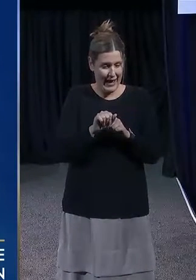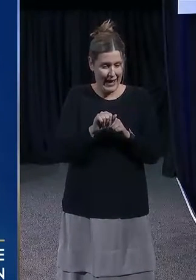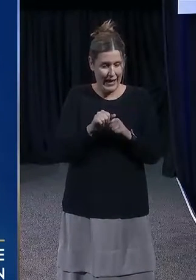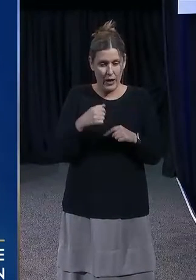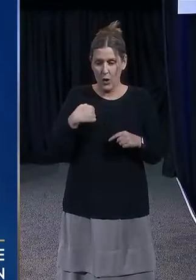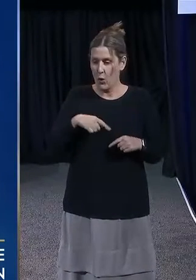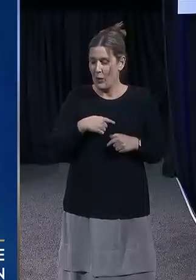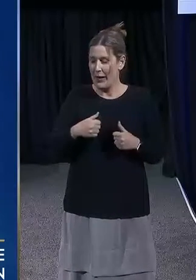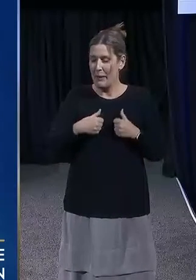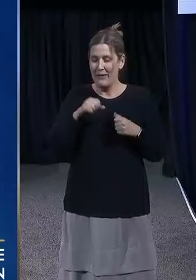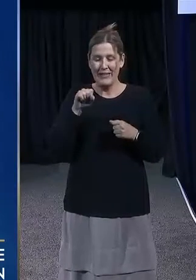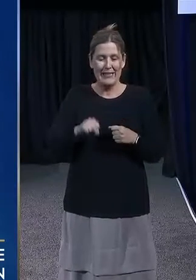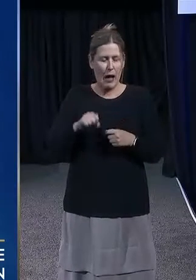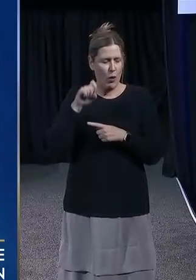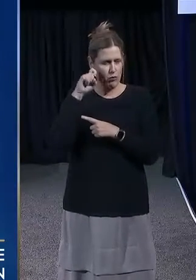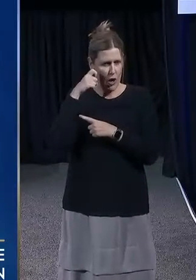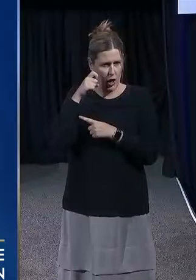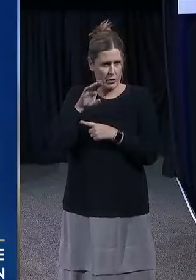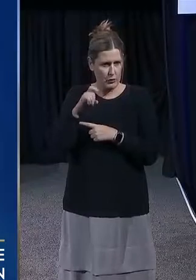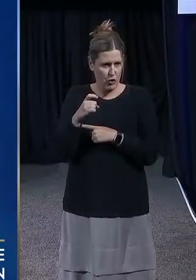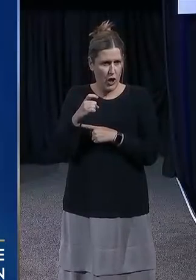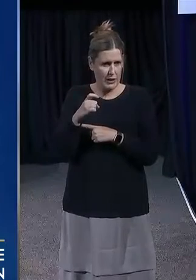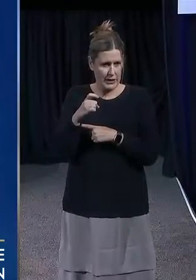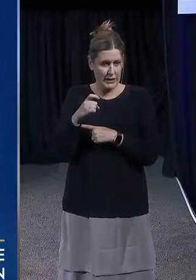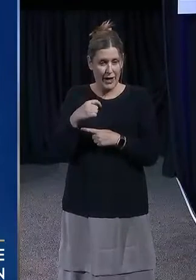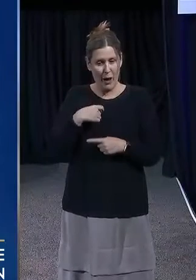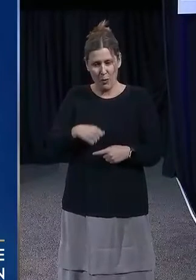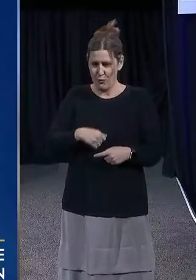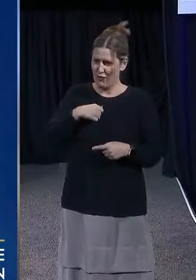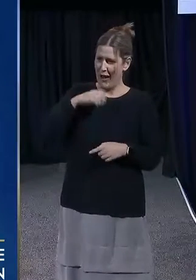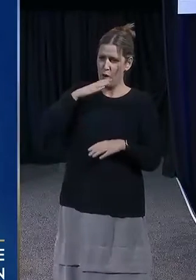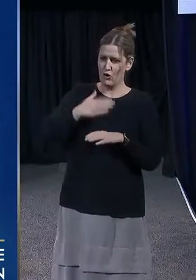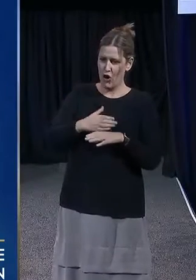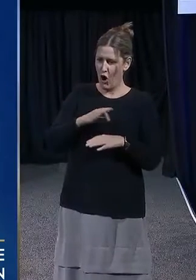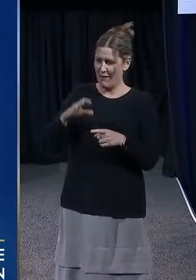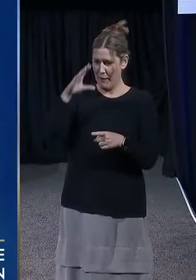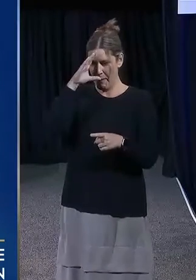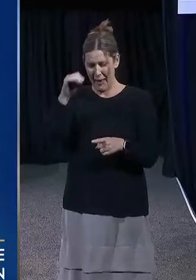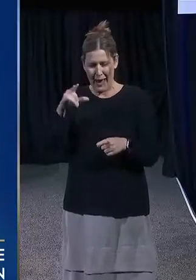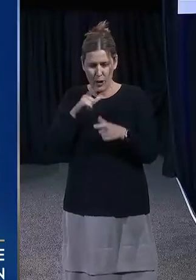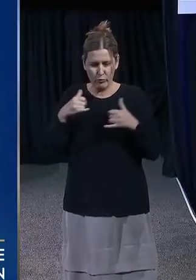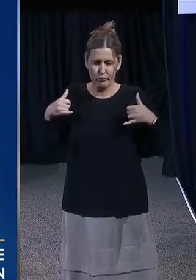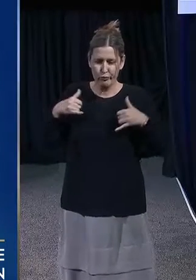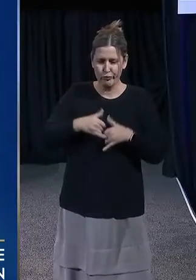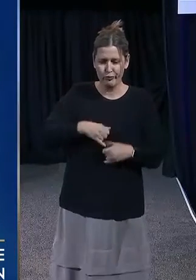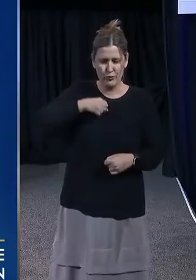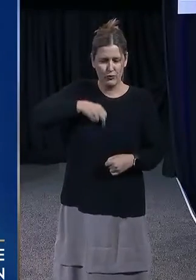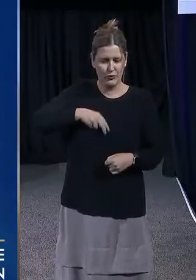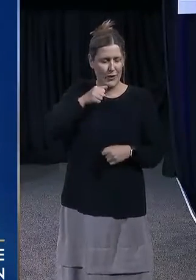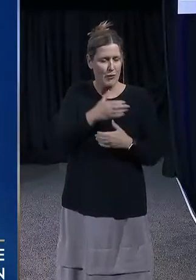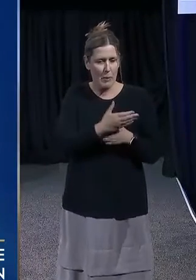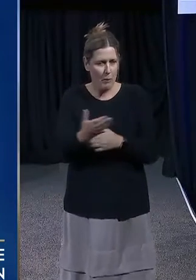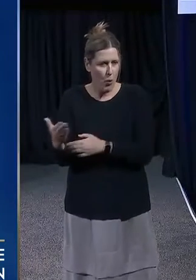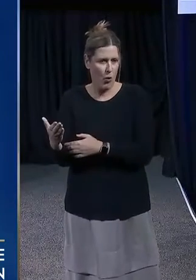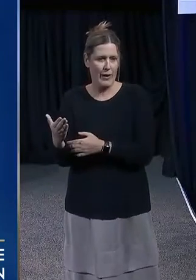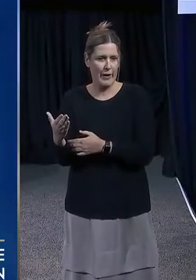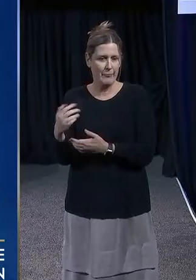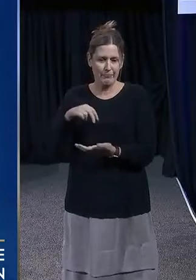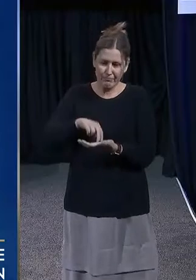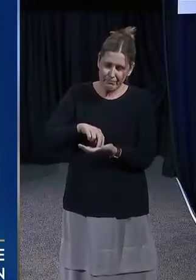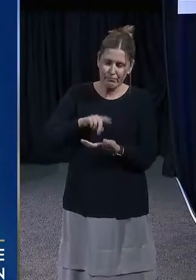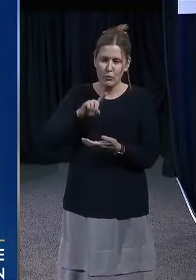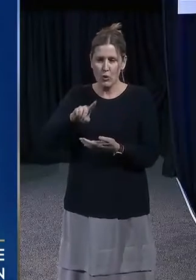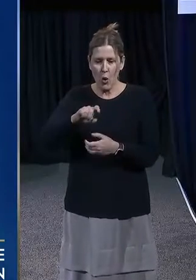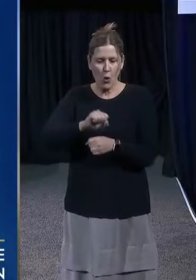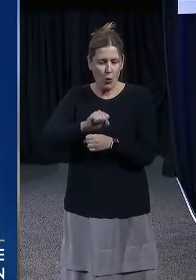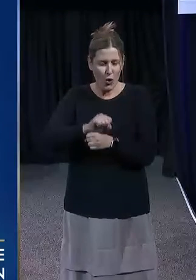South Bronx. So I was the proud daughter of a man who put on a suit and tie every morning and strode up Ward Avenue so that he could